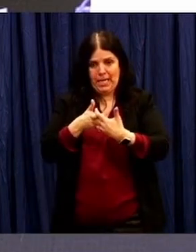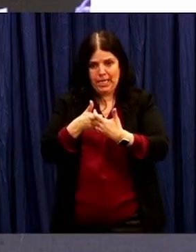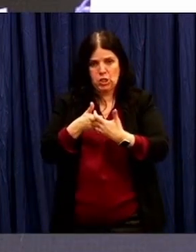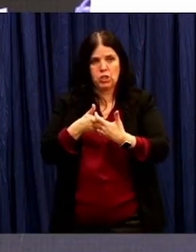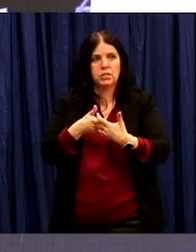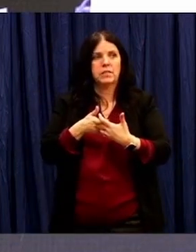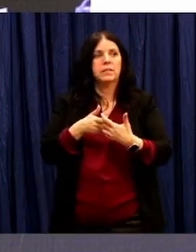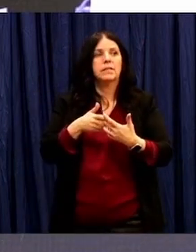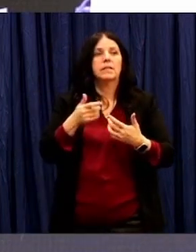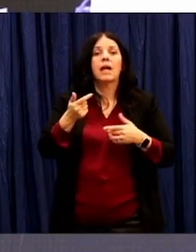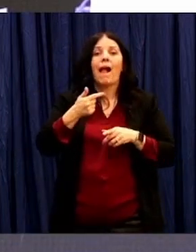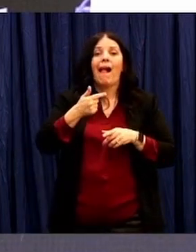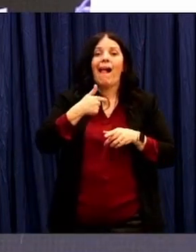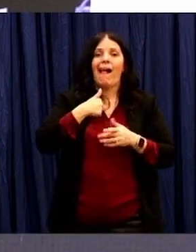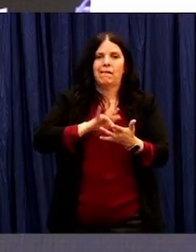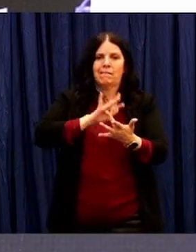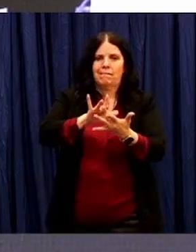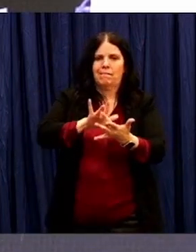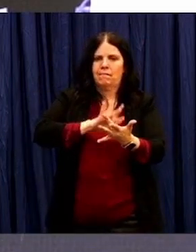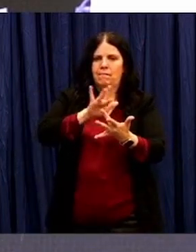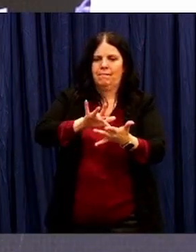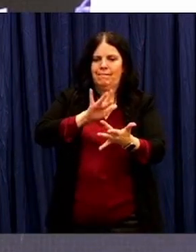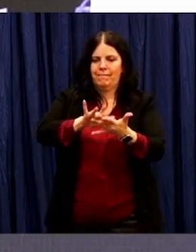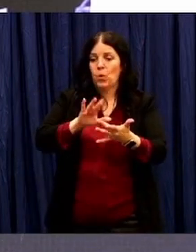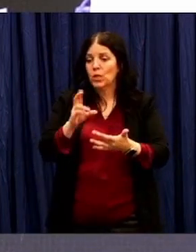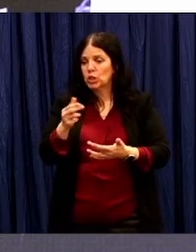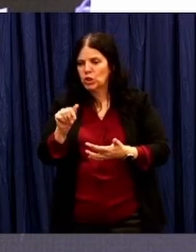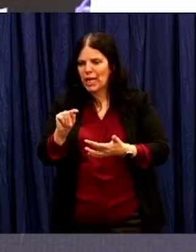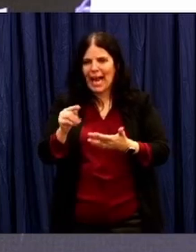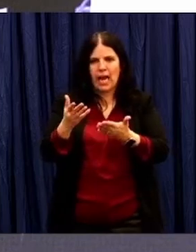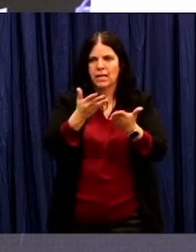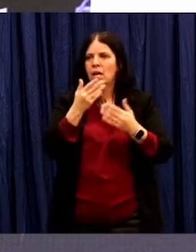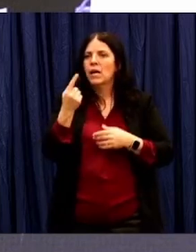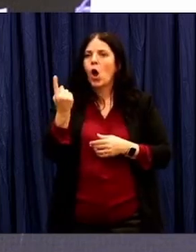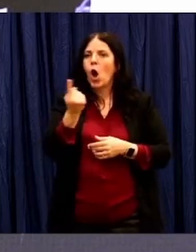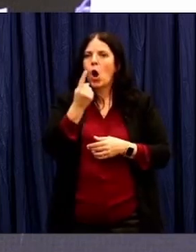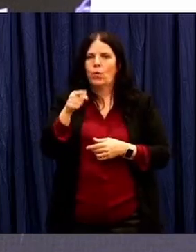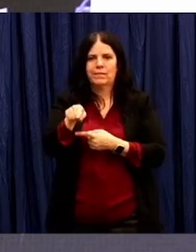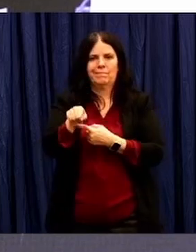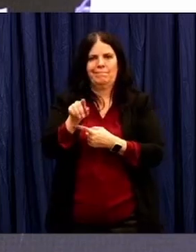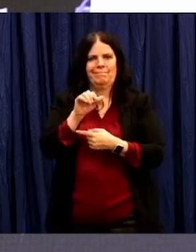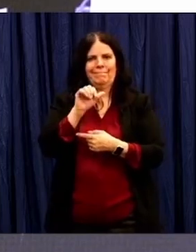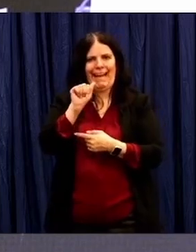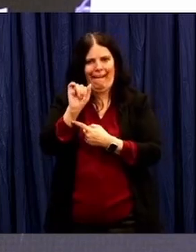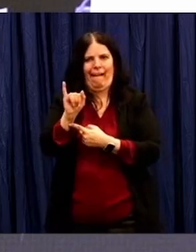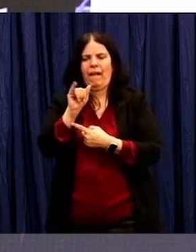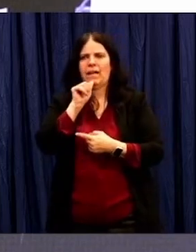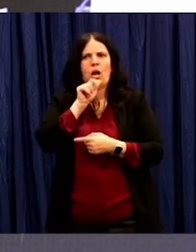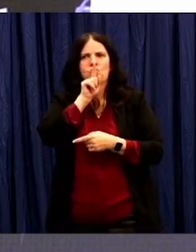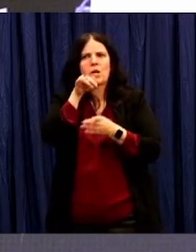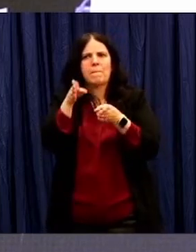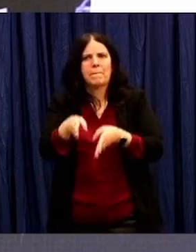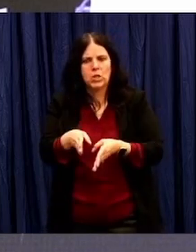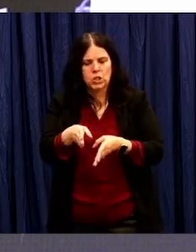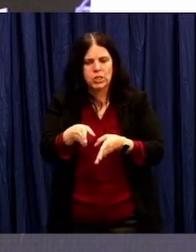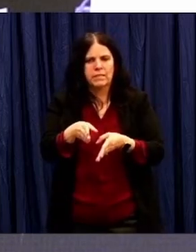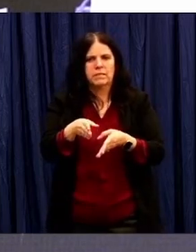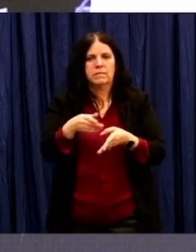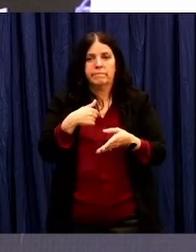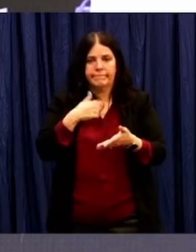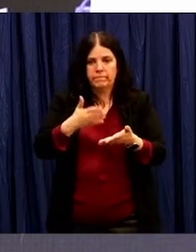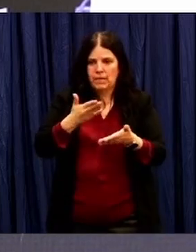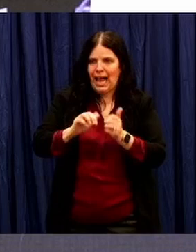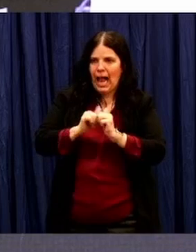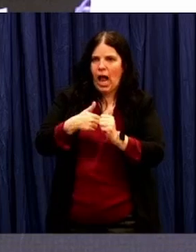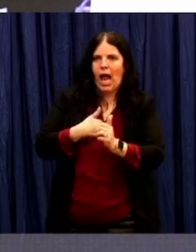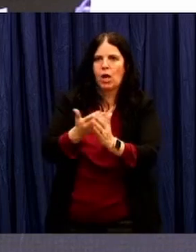can never talk to a human being, you can never actually make the request. So I don't know if this is a policy solution, but